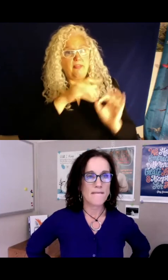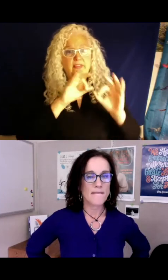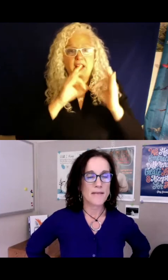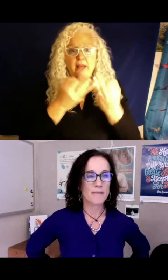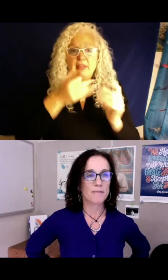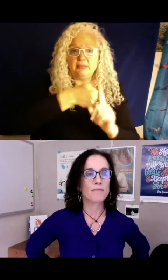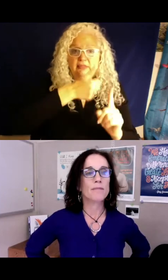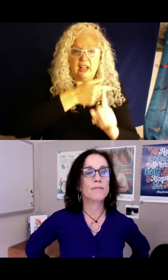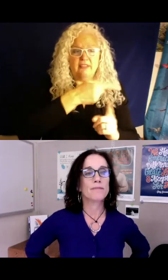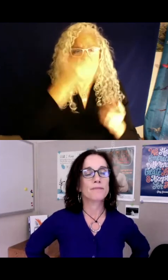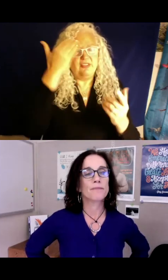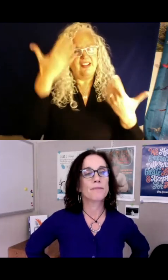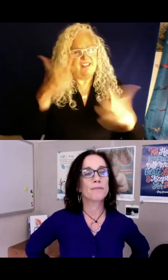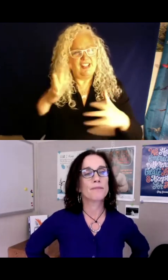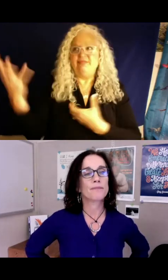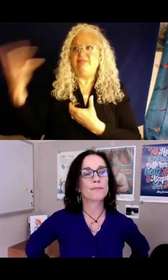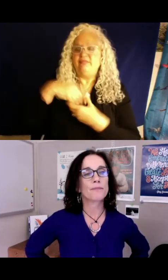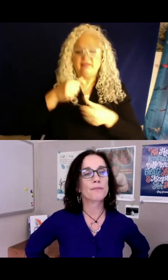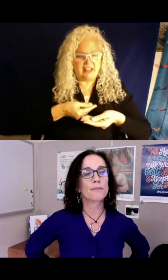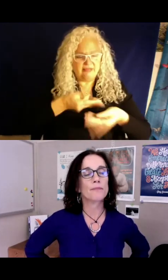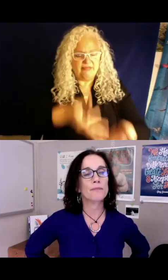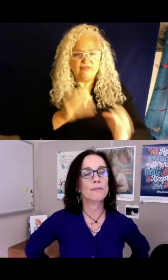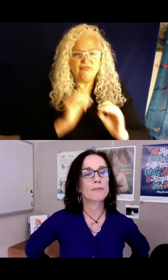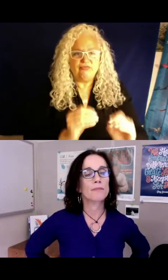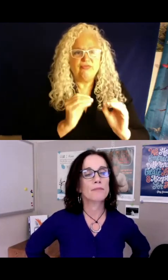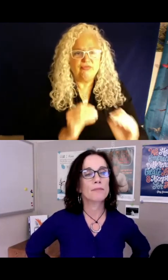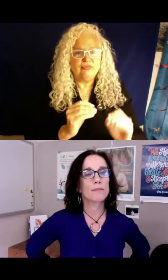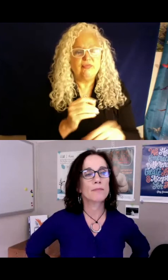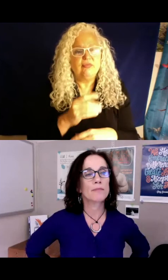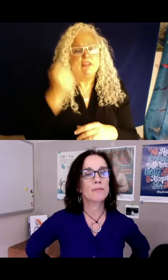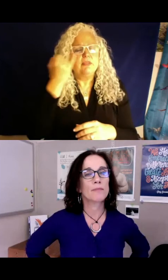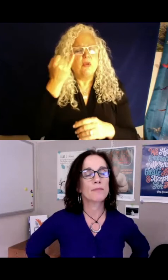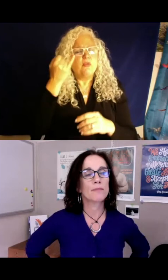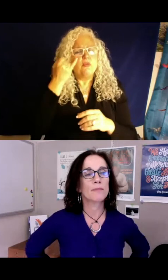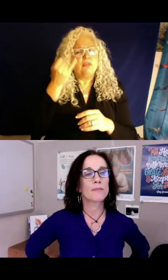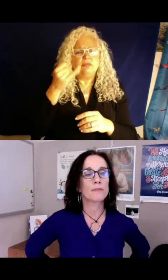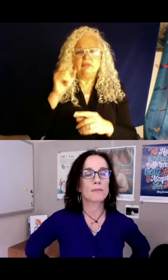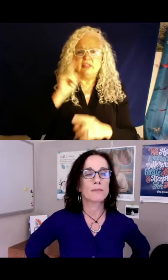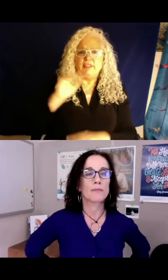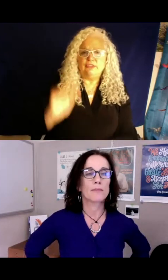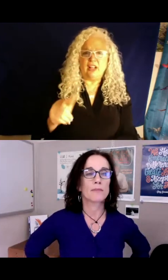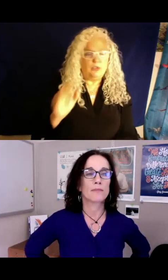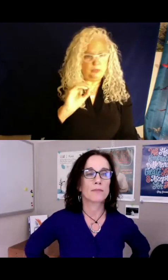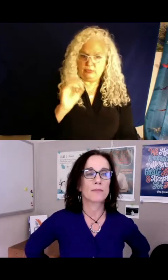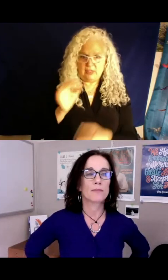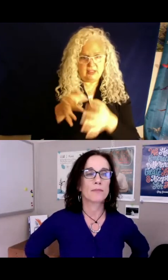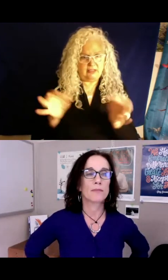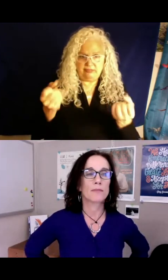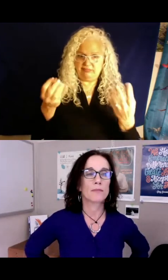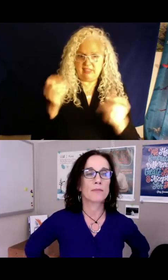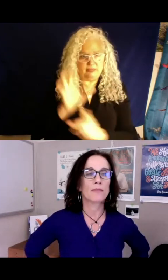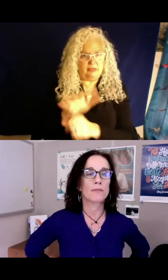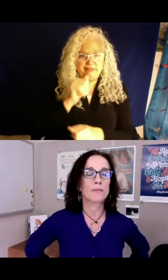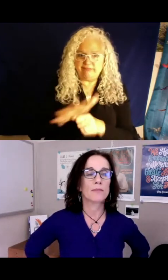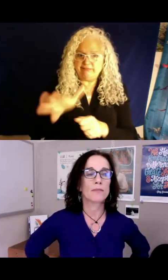self-advocacy. Um, when they have a family themselves, they have those skills that they can teach to their children.